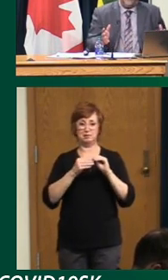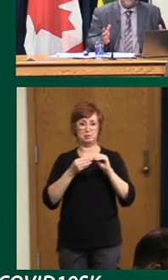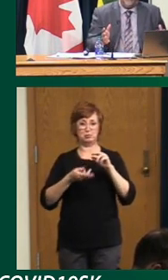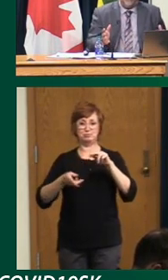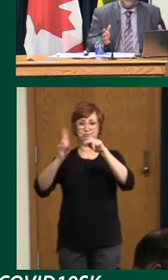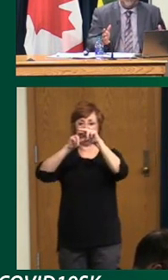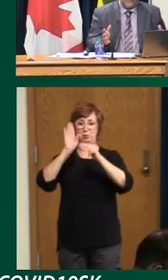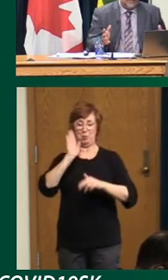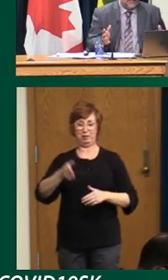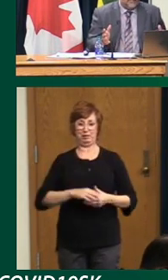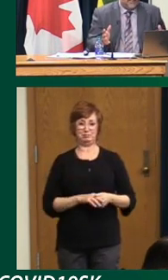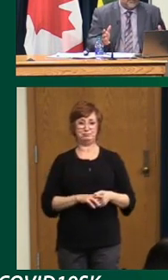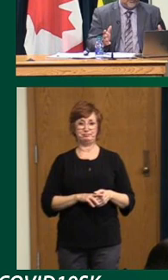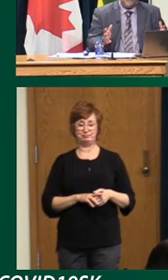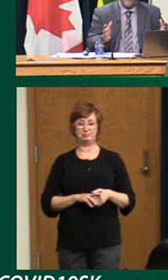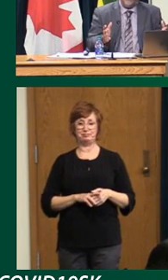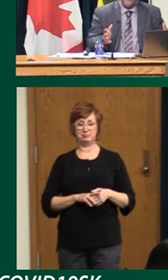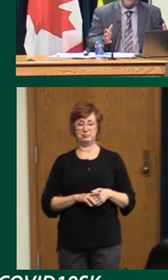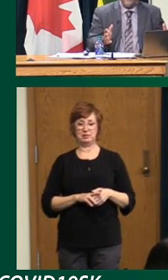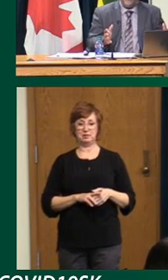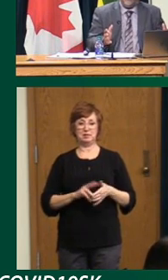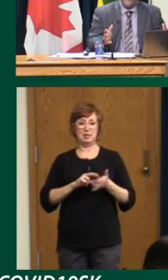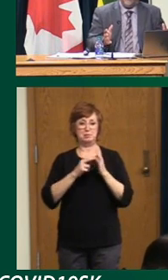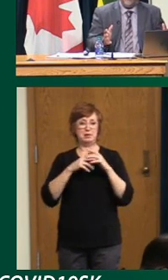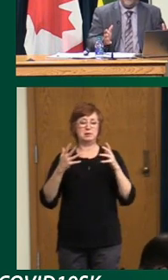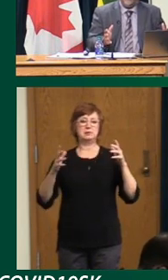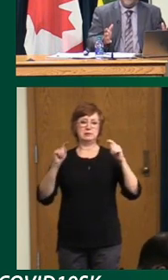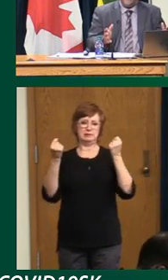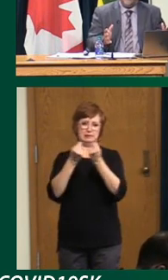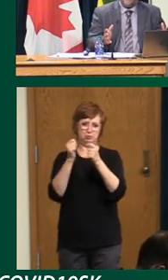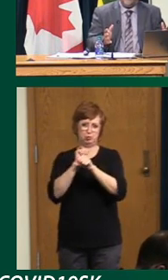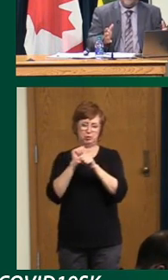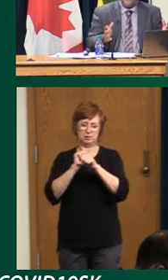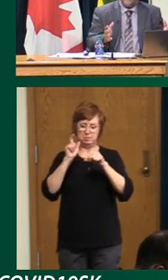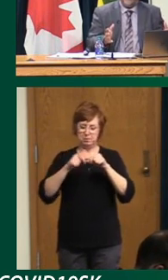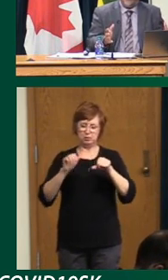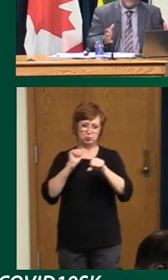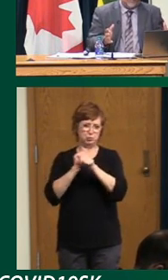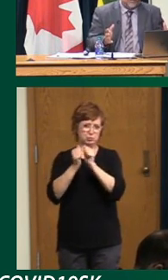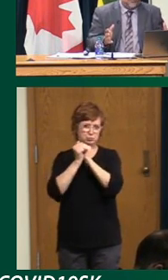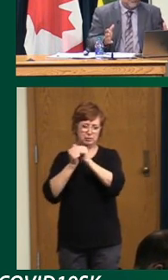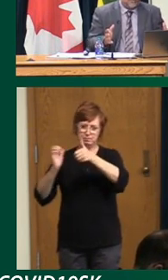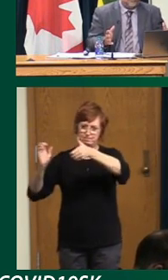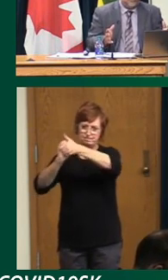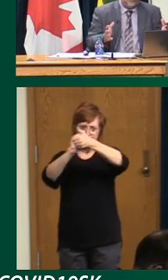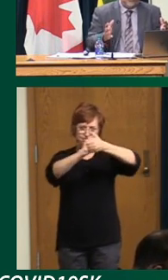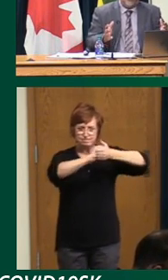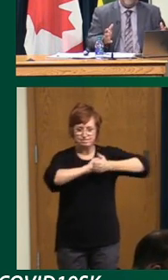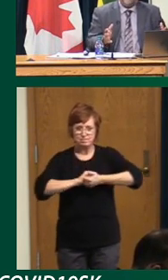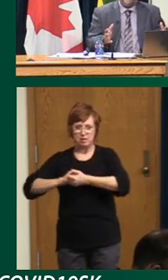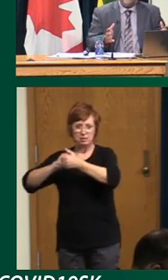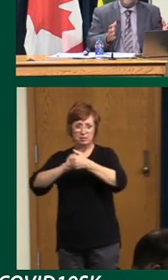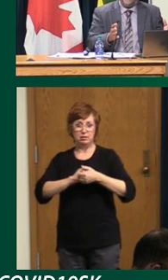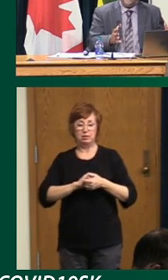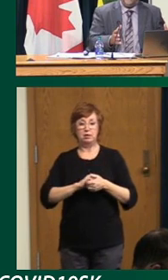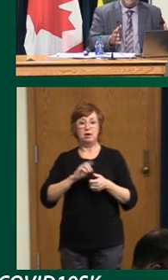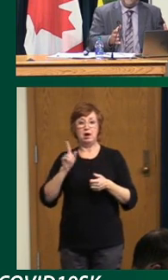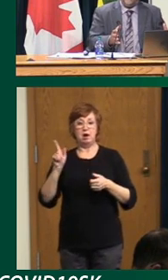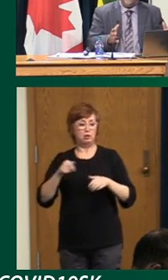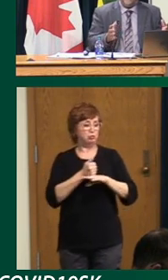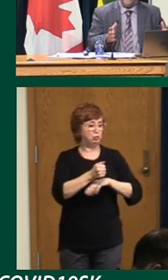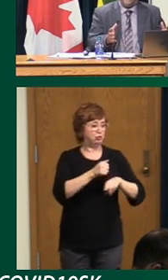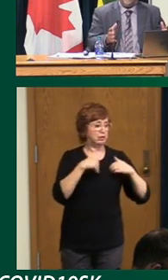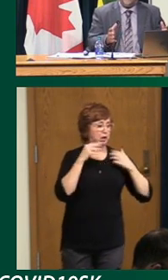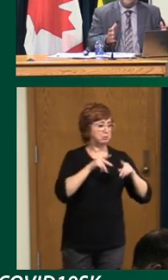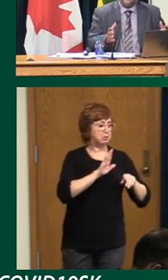All of us doing these things, not just people who are over a certain age or people who have underlying risk factors. All of us need to stay home